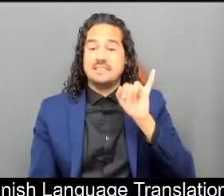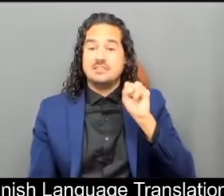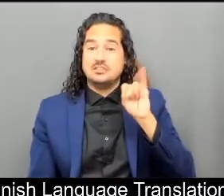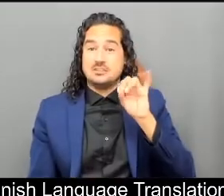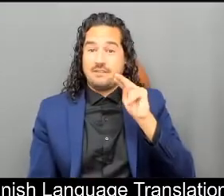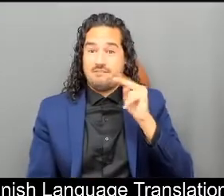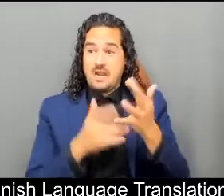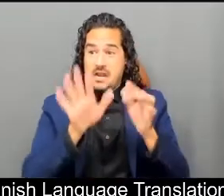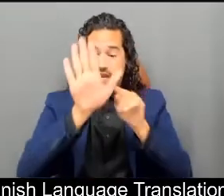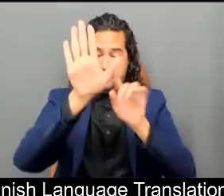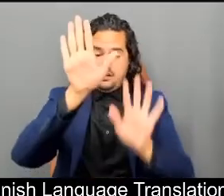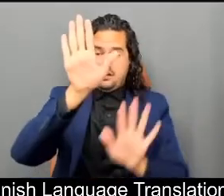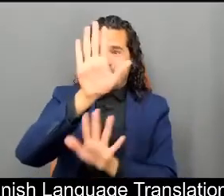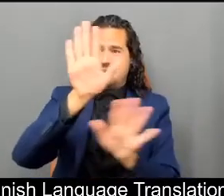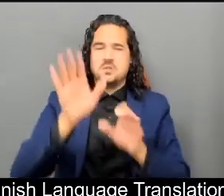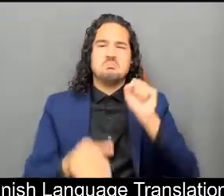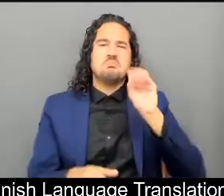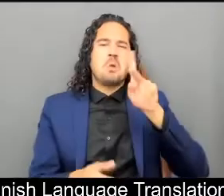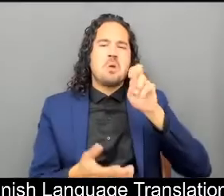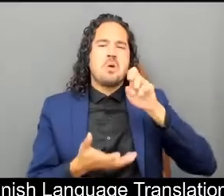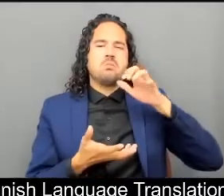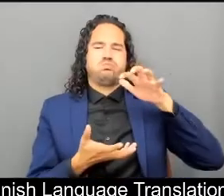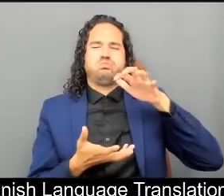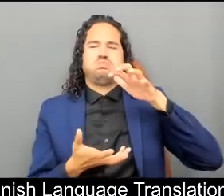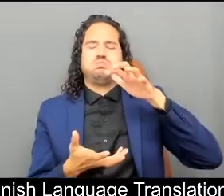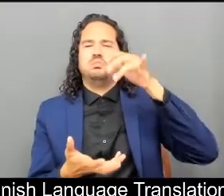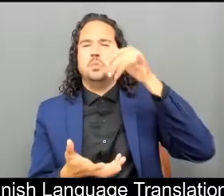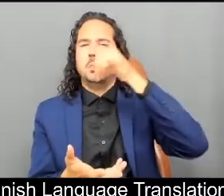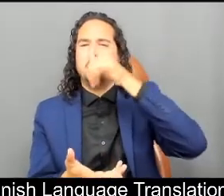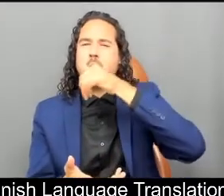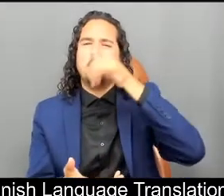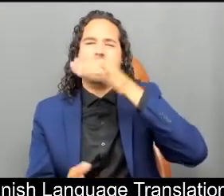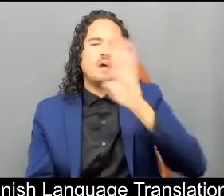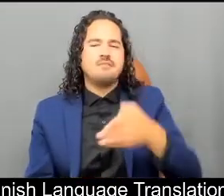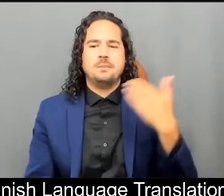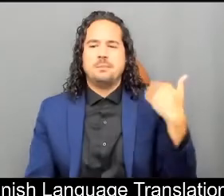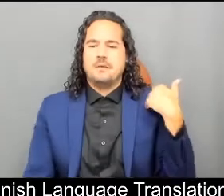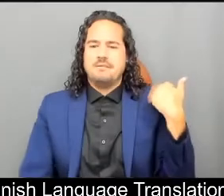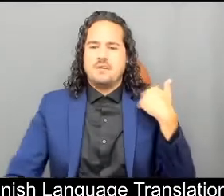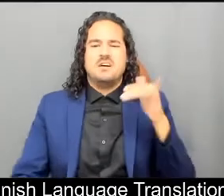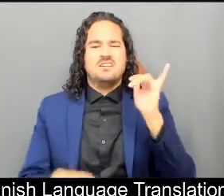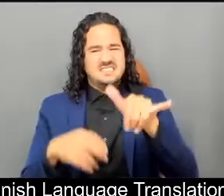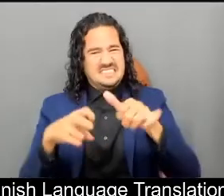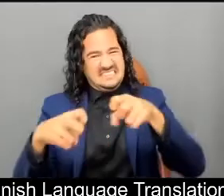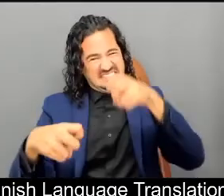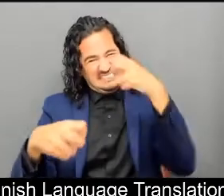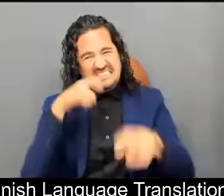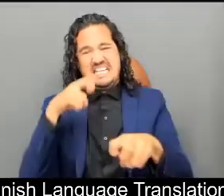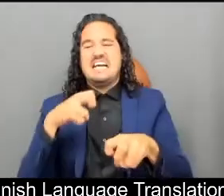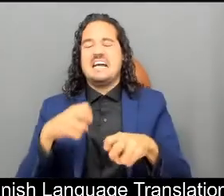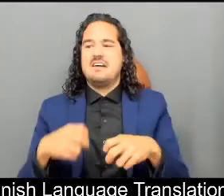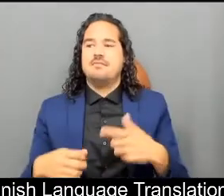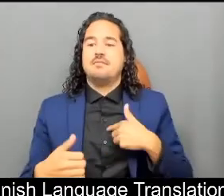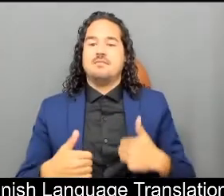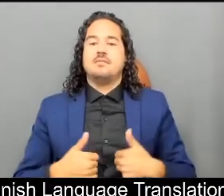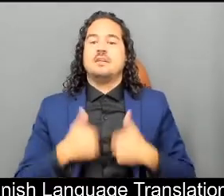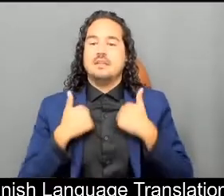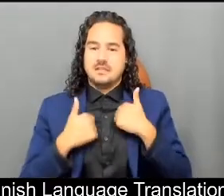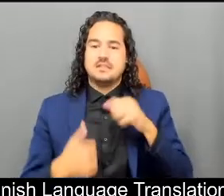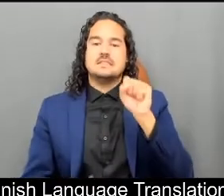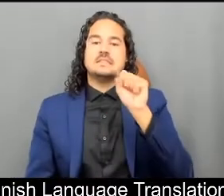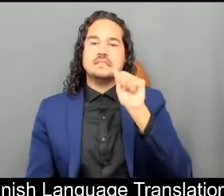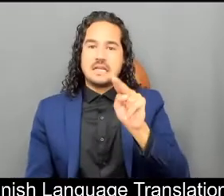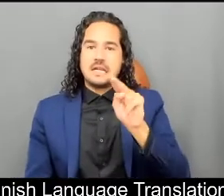we as a community are facing. I live in Novato, San Marin area. It's been some of the hardest hit with the smoke. You know, my kids are